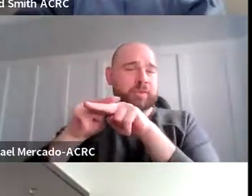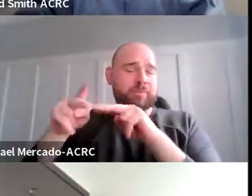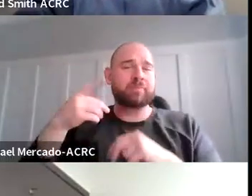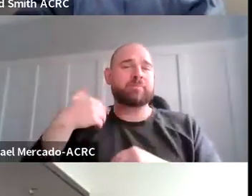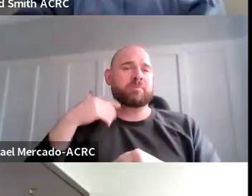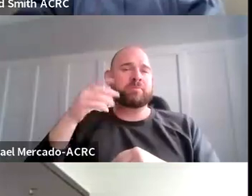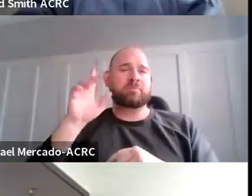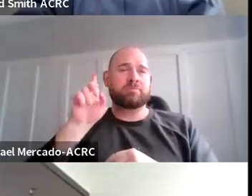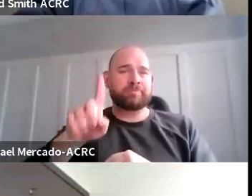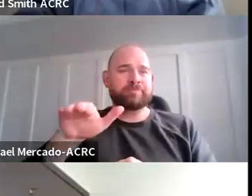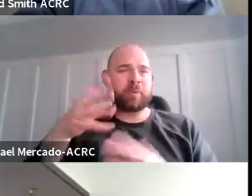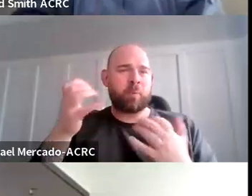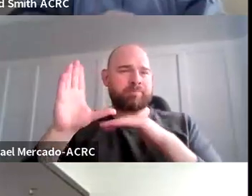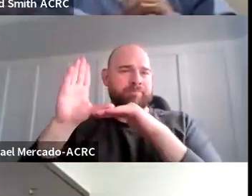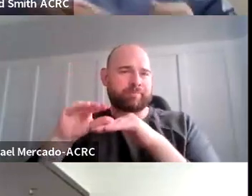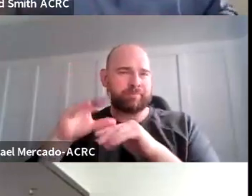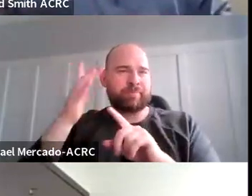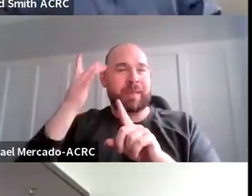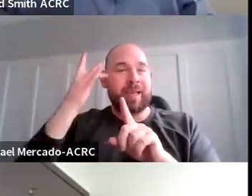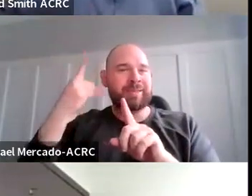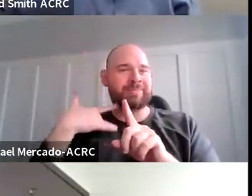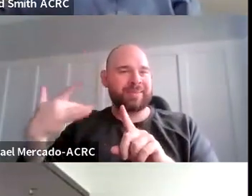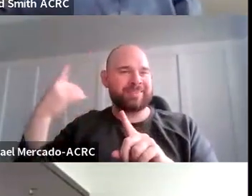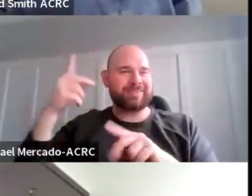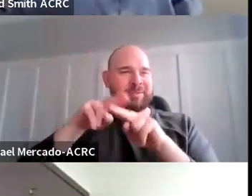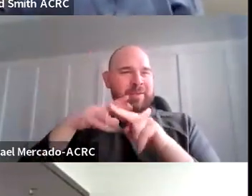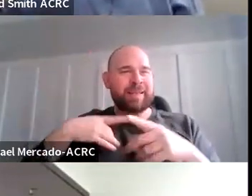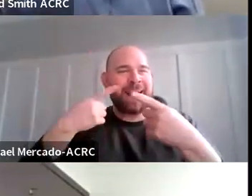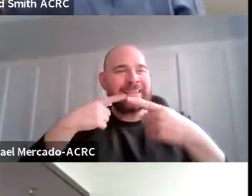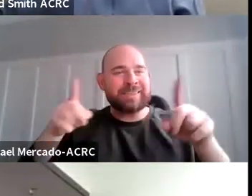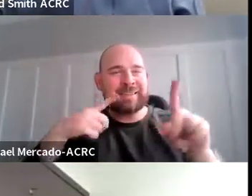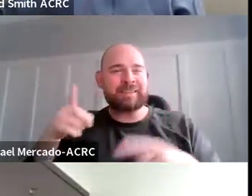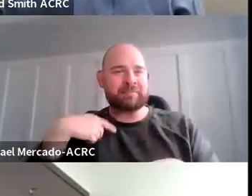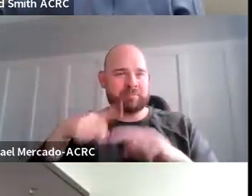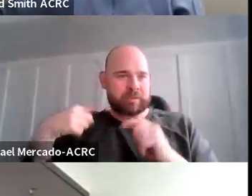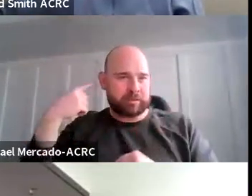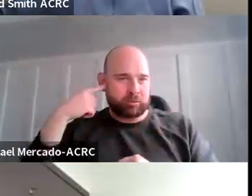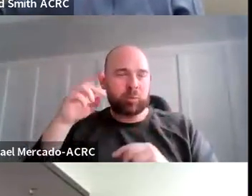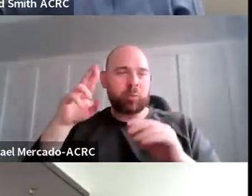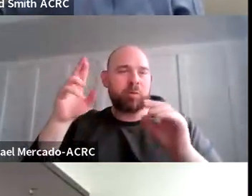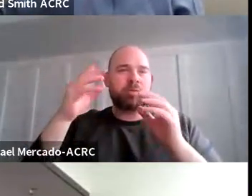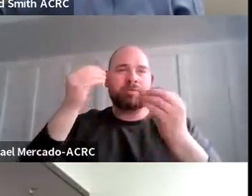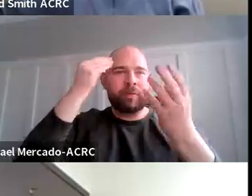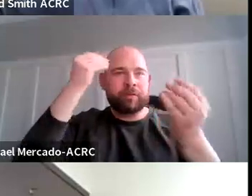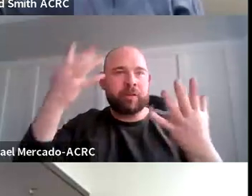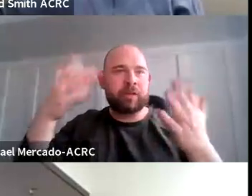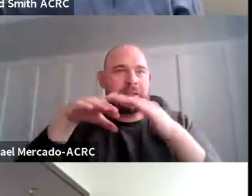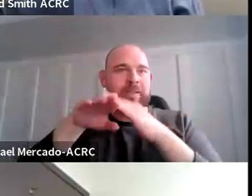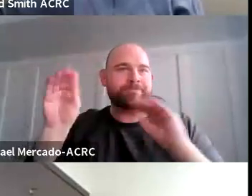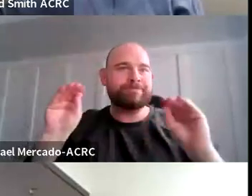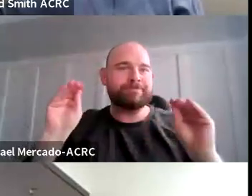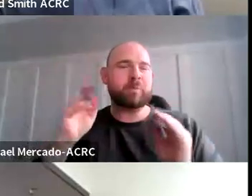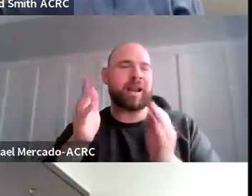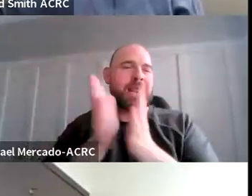of accessibility. A good example is for a train. You can ask for a discount because typically trains do